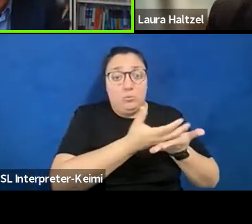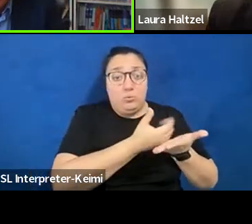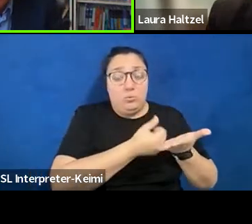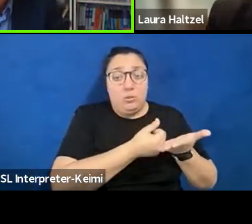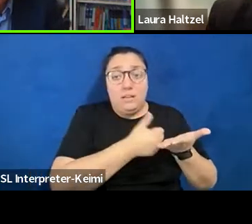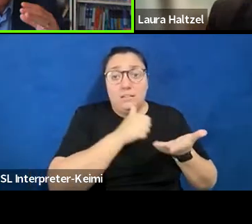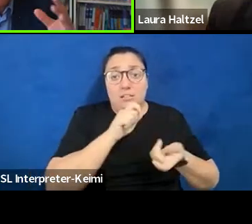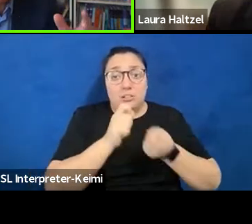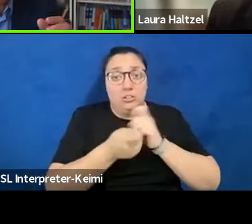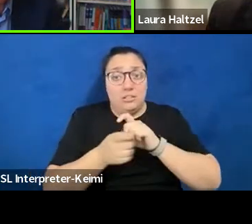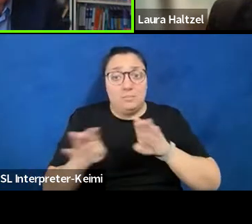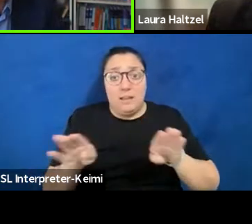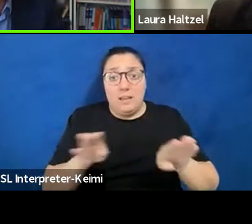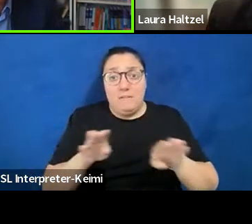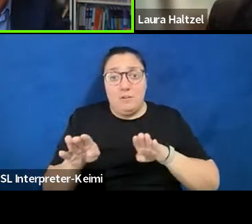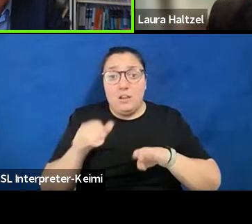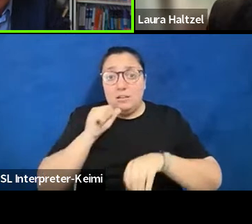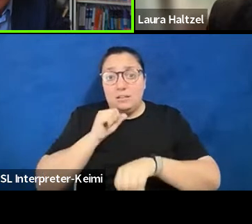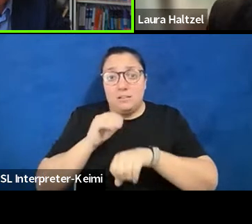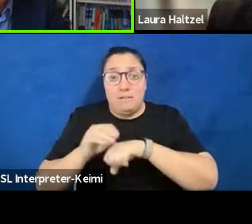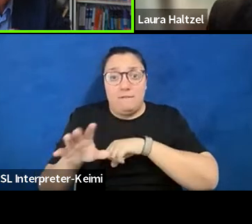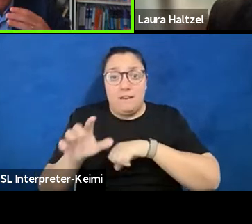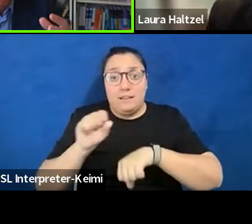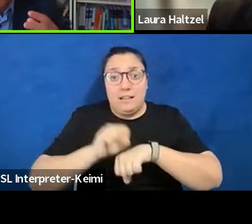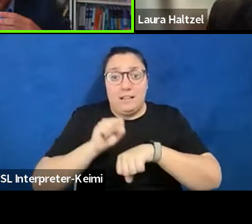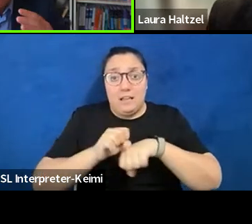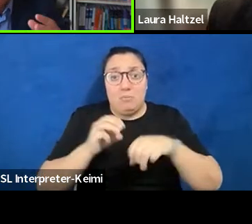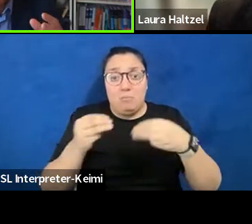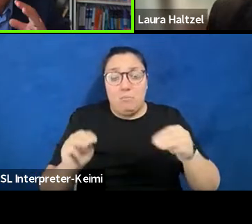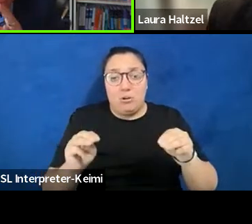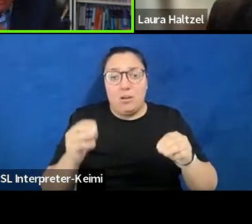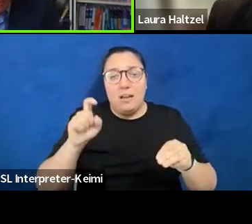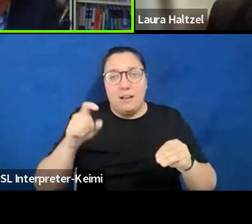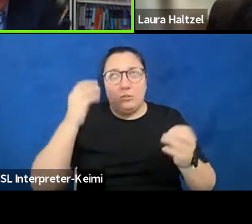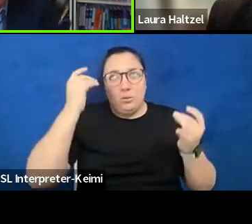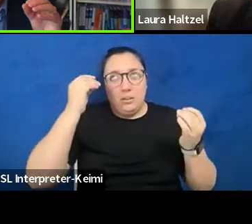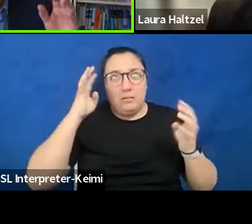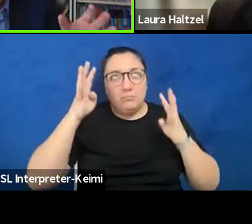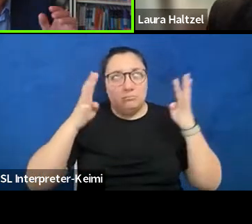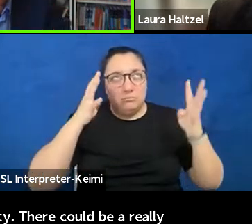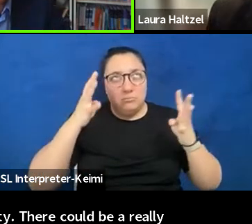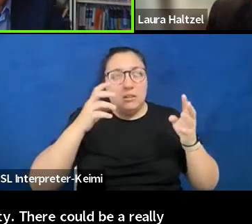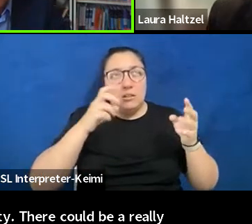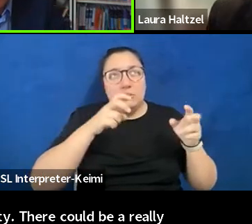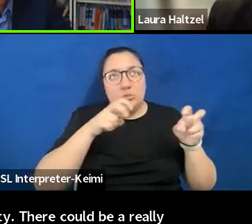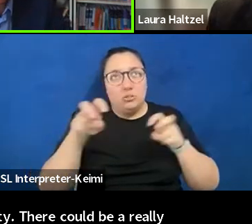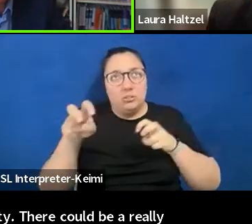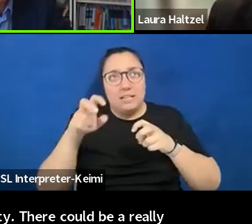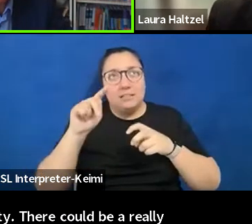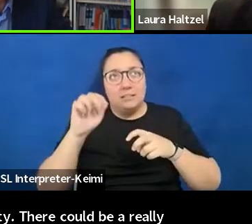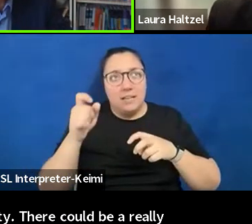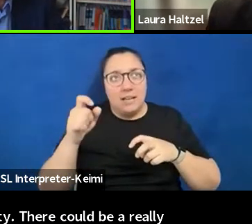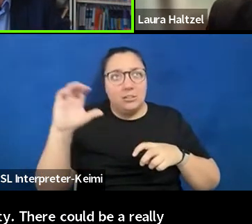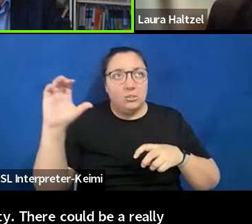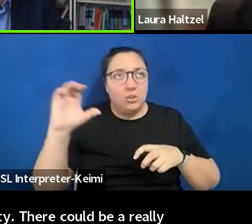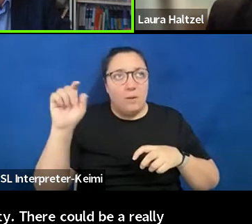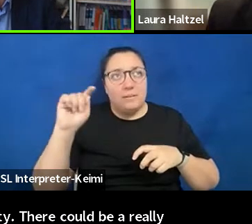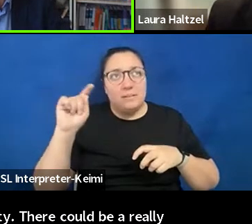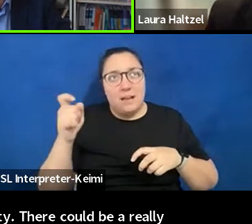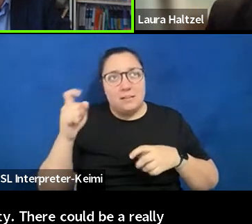change behavior and doesn't affect the labor markets. And I think we need to think more creatively about transaction taxes, carbon taxes, et